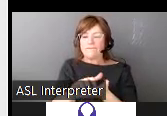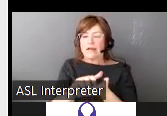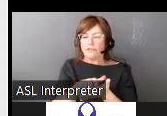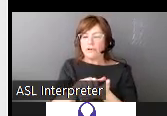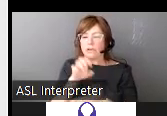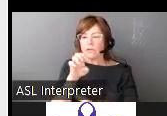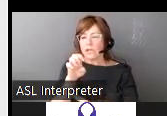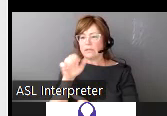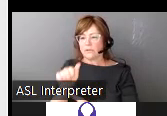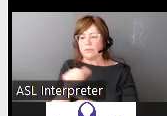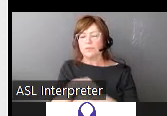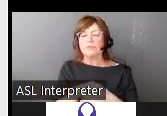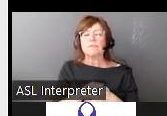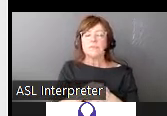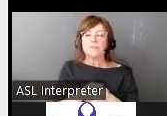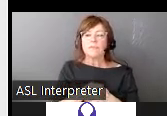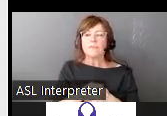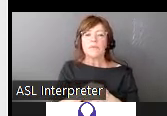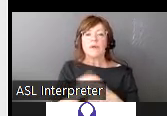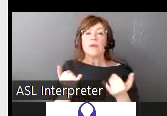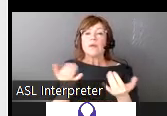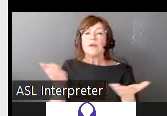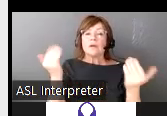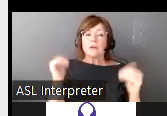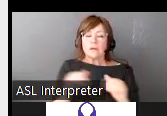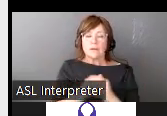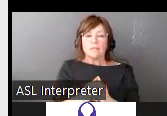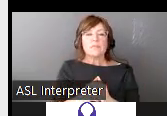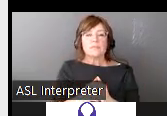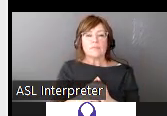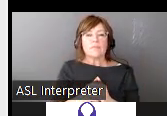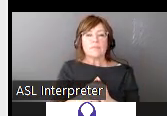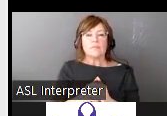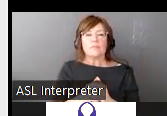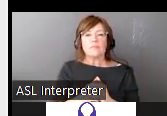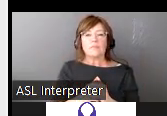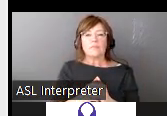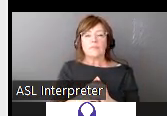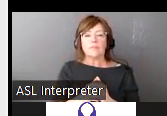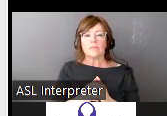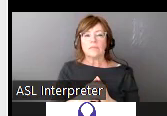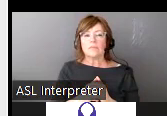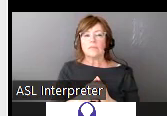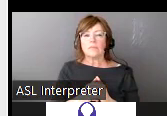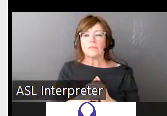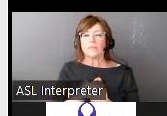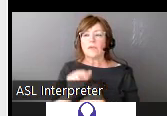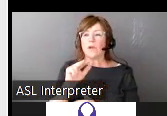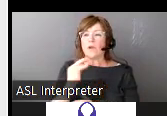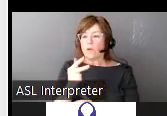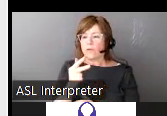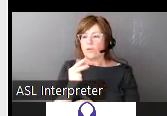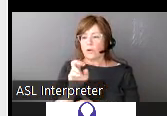abuse. Okay, now moving on to the next slide. This is the third risk